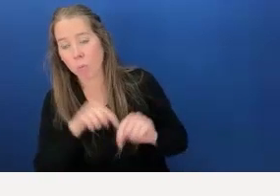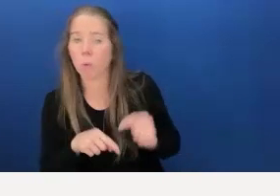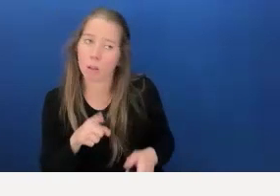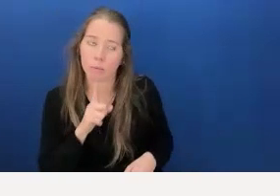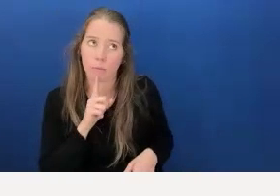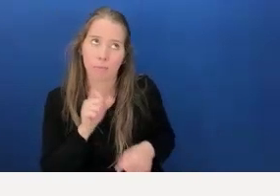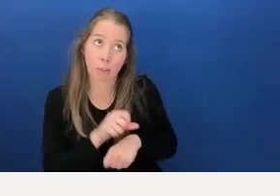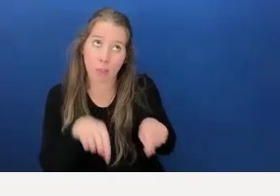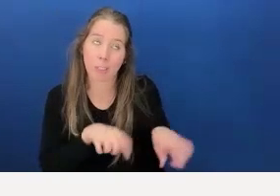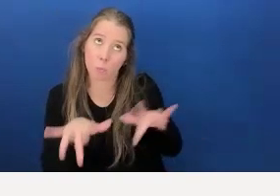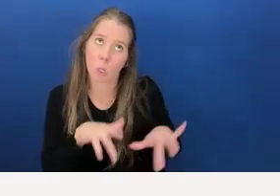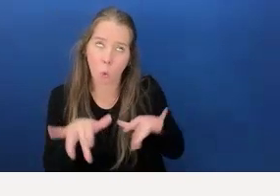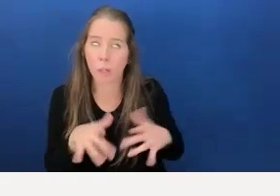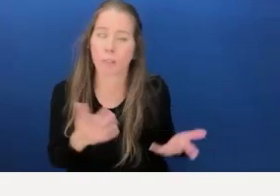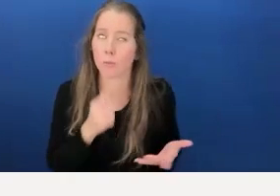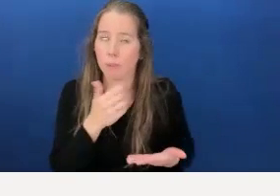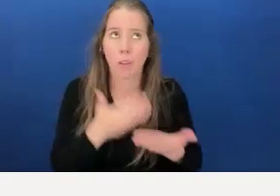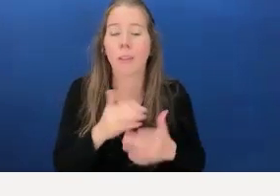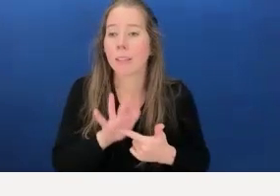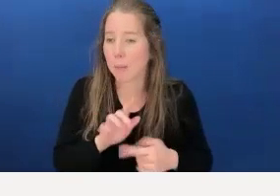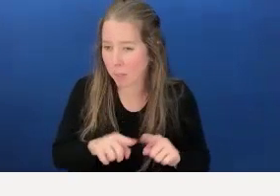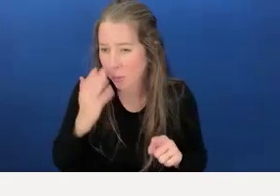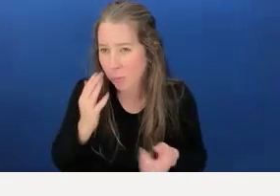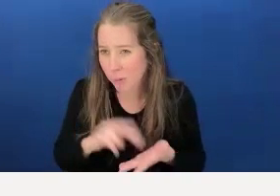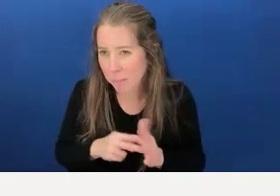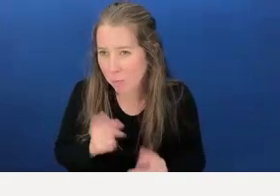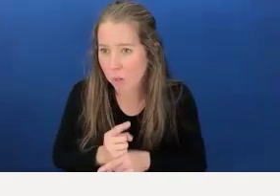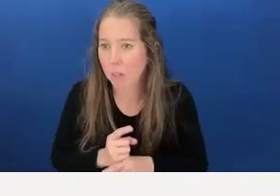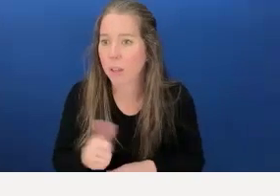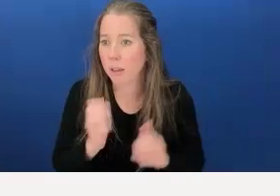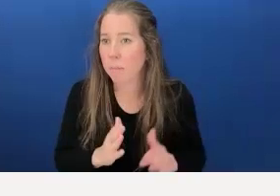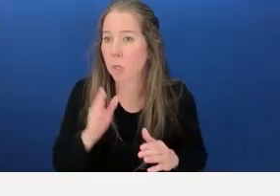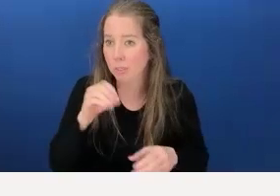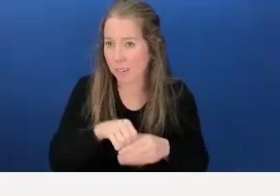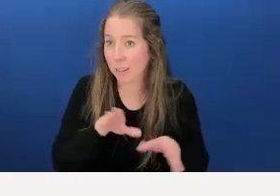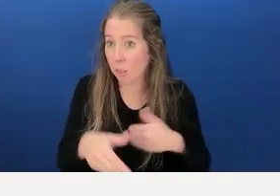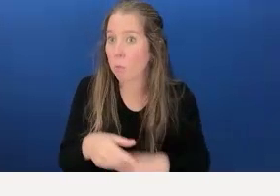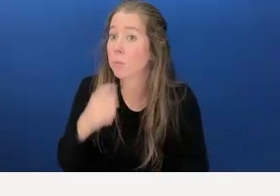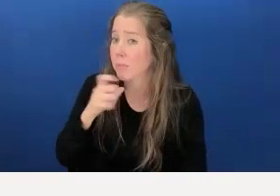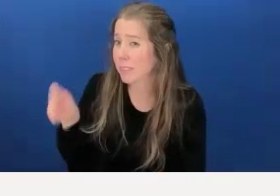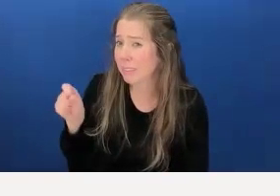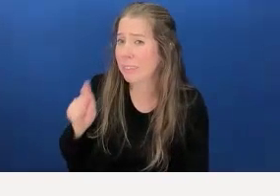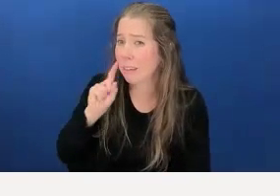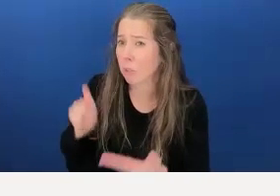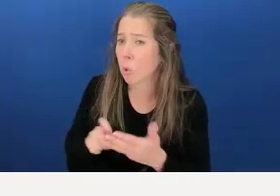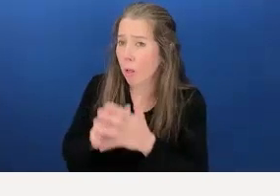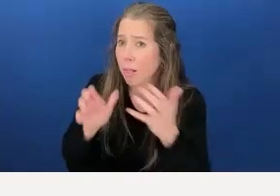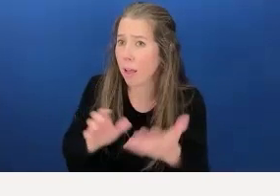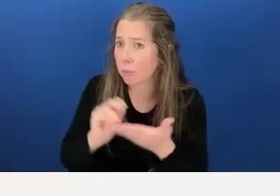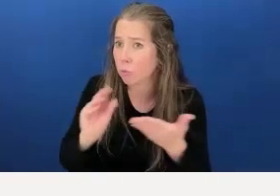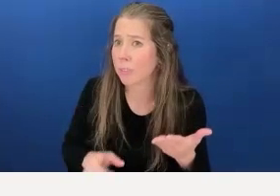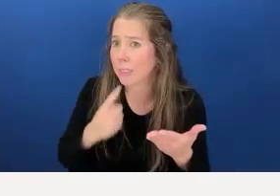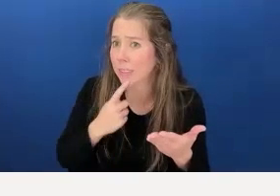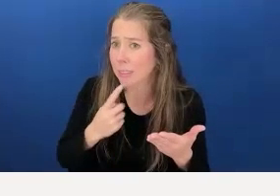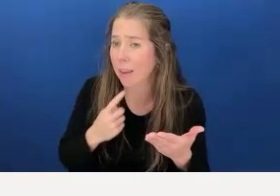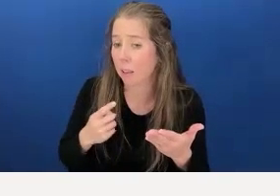good example, but you know what I'm saying. Yes. Yeah, I have a lot of students confessing to me that they're reading the books using